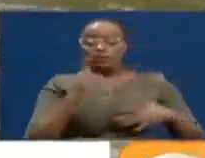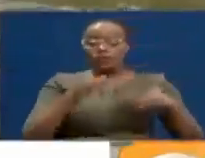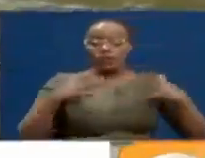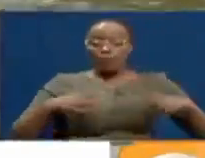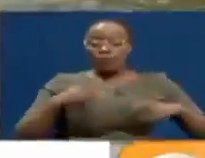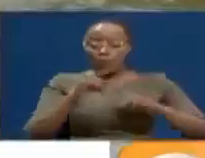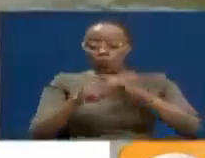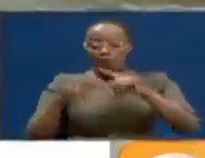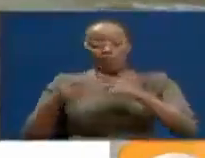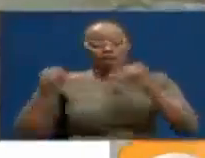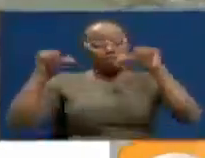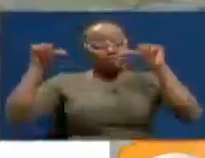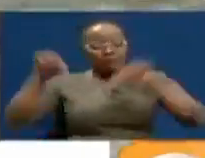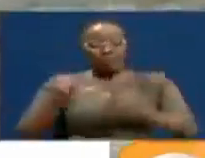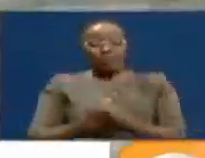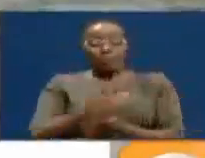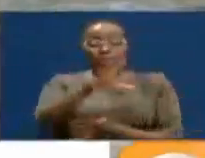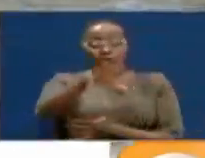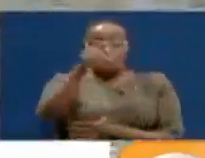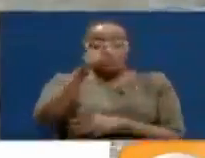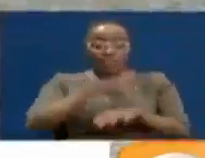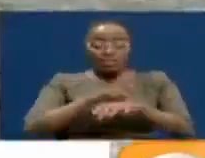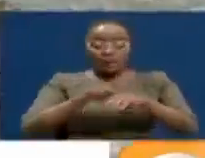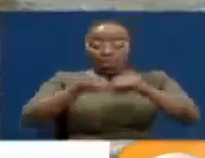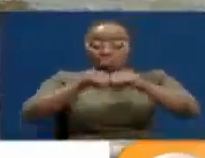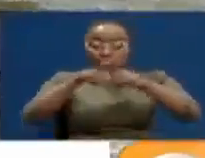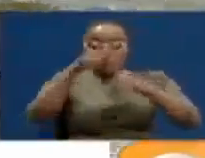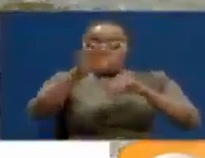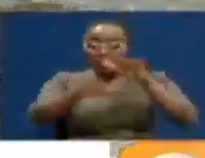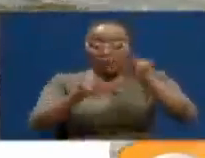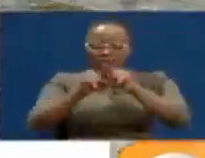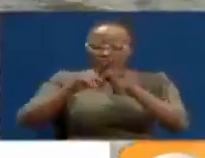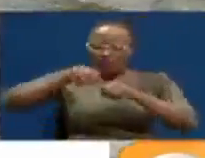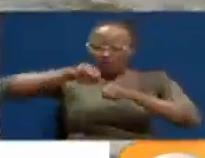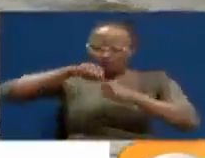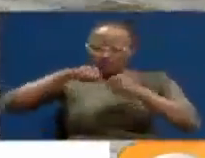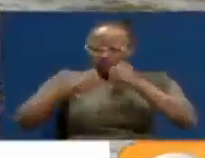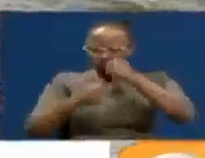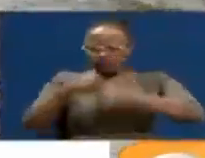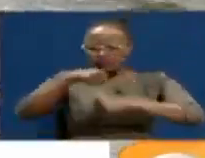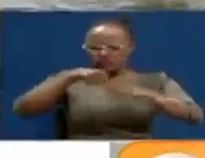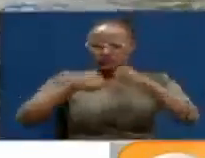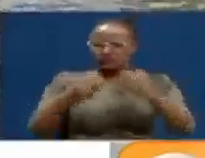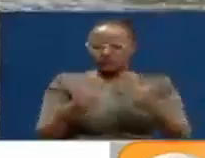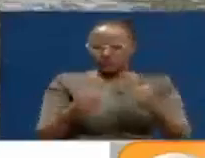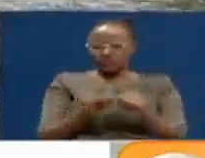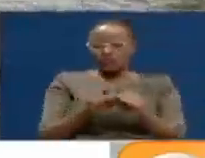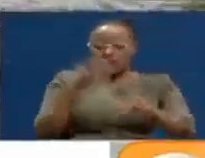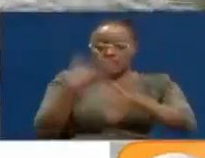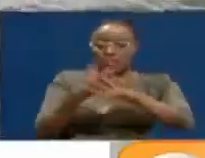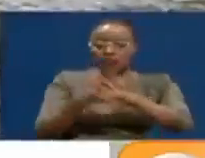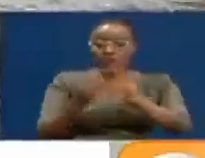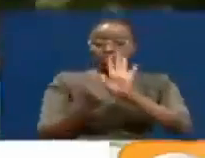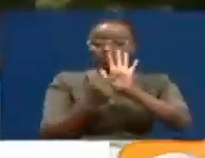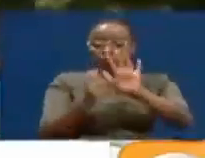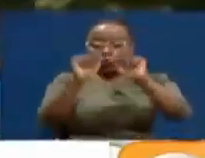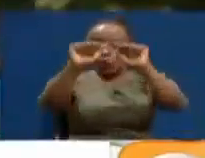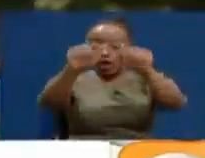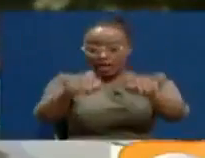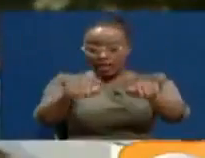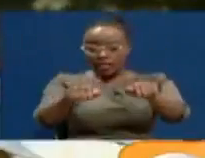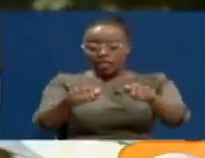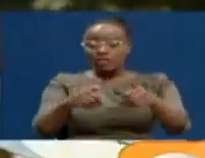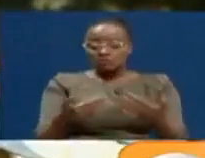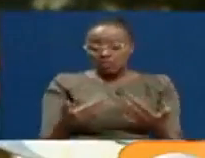murderers are ruthless. Ilitolewa hapa akiwa amevunjwa miguu na kukunjwa zaidi. Hadi hii mifupa inatokelezea. Kuna wanyama